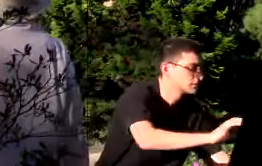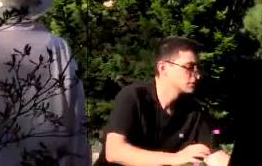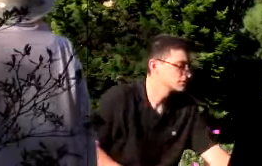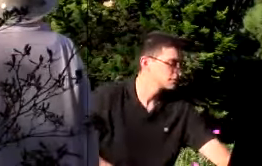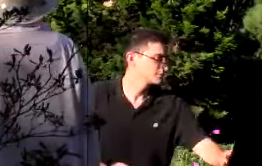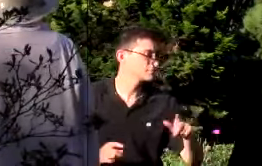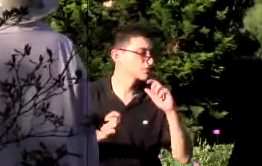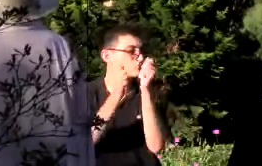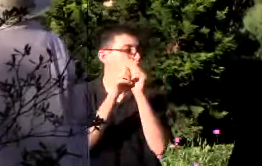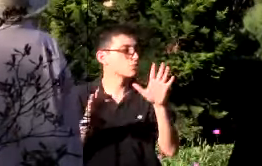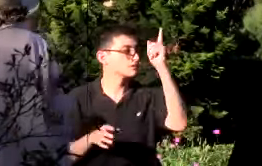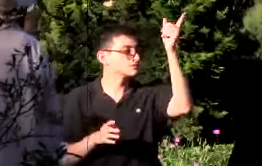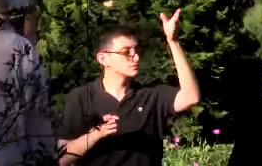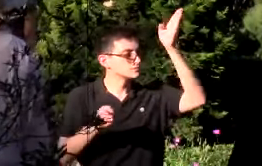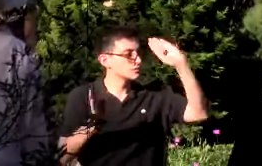haolam, vayet ediyot hafen.